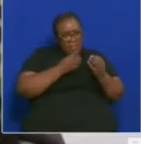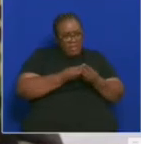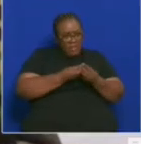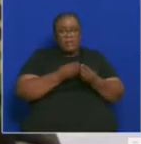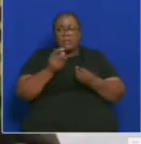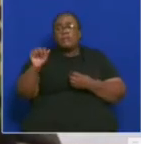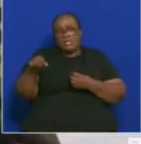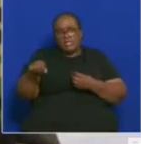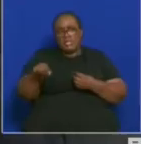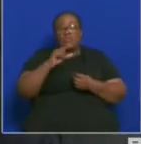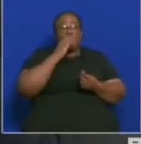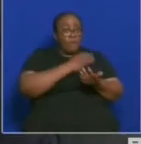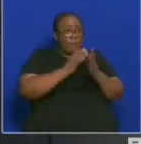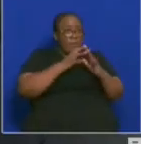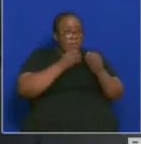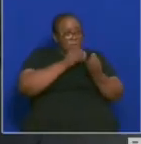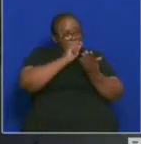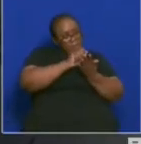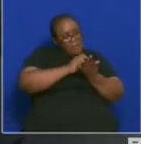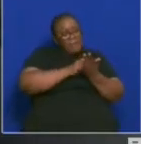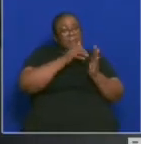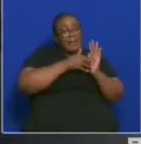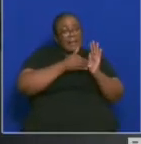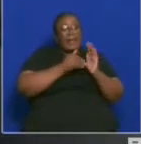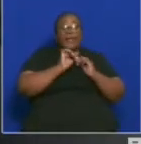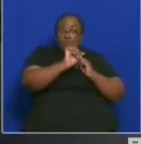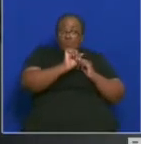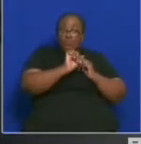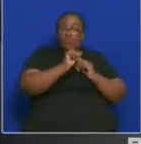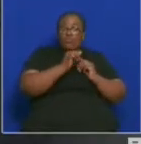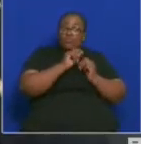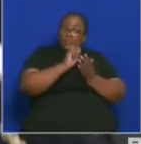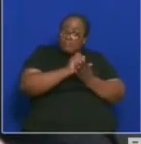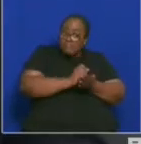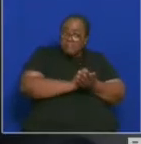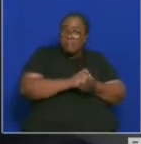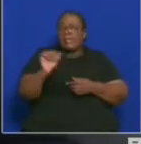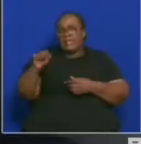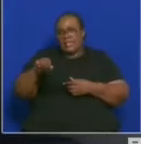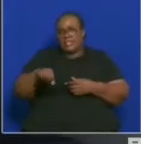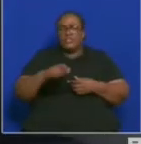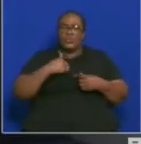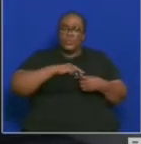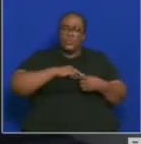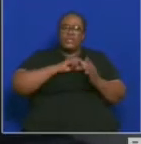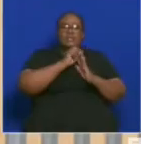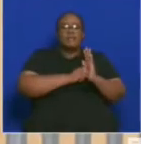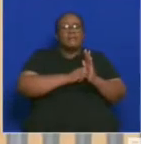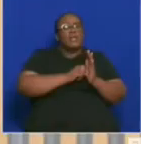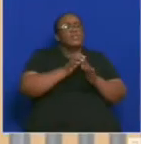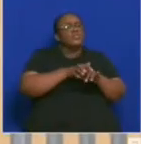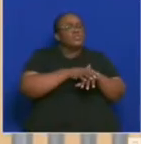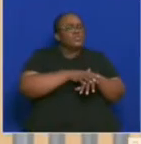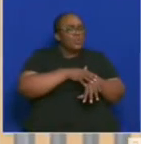confirm. Thank you. So we are going to go slowly through the statement. Sorry, Mr.